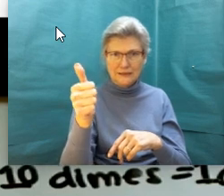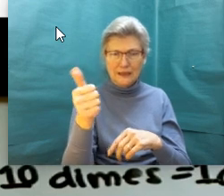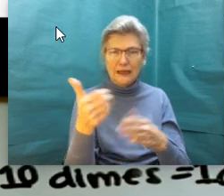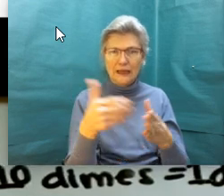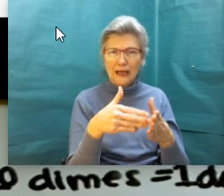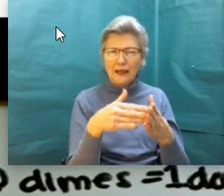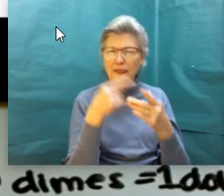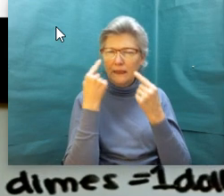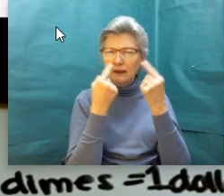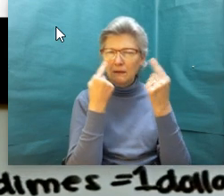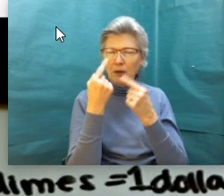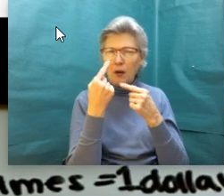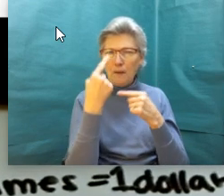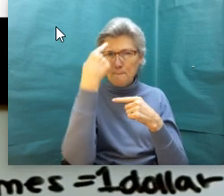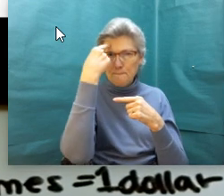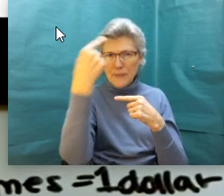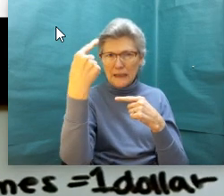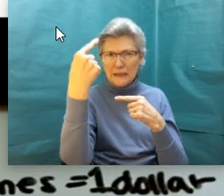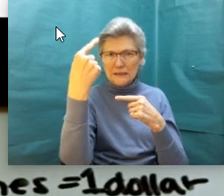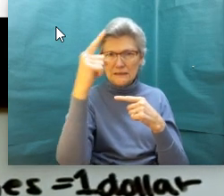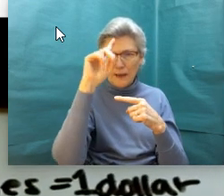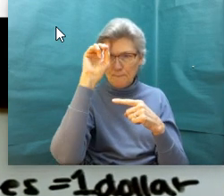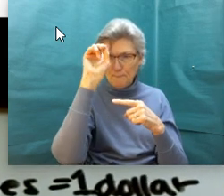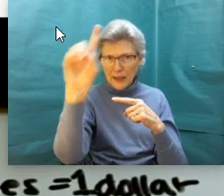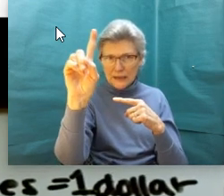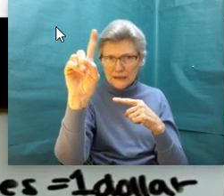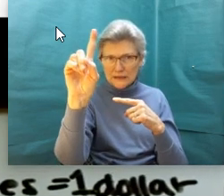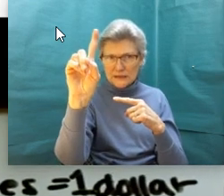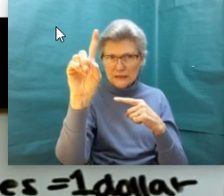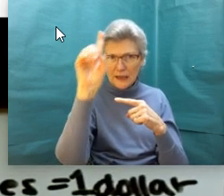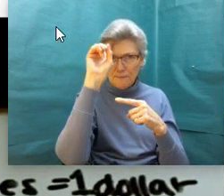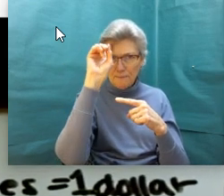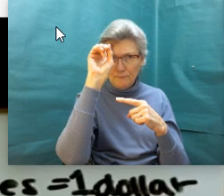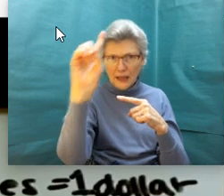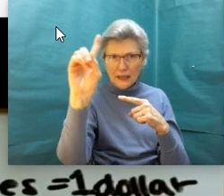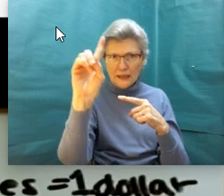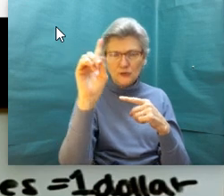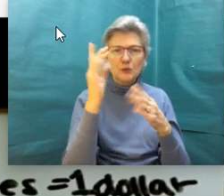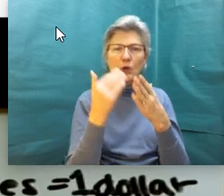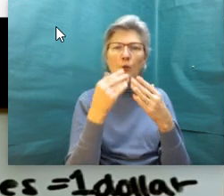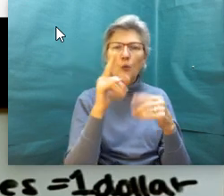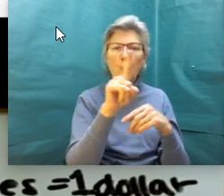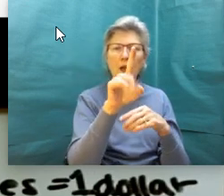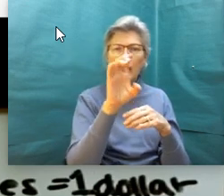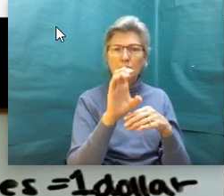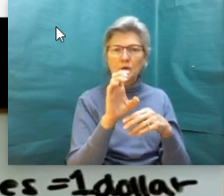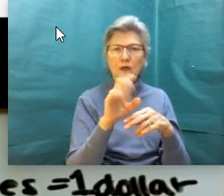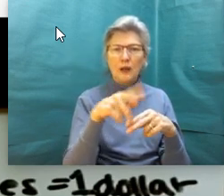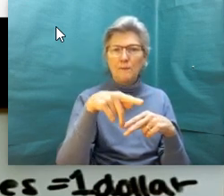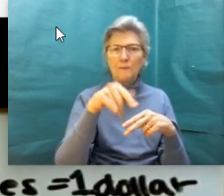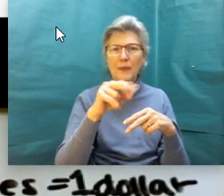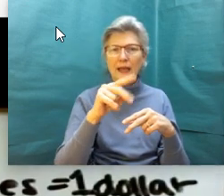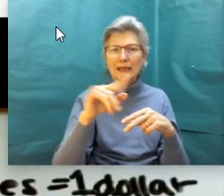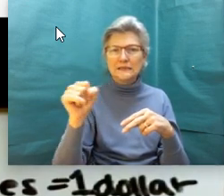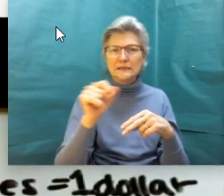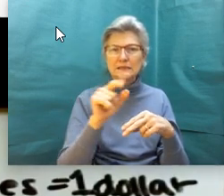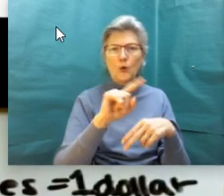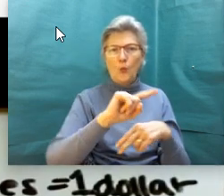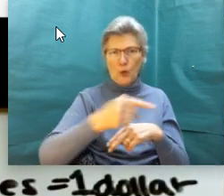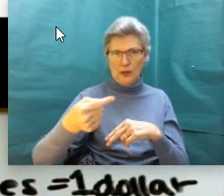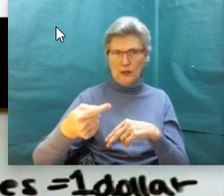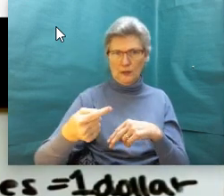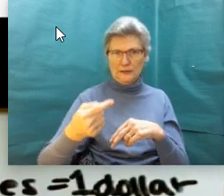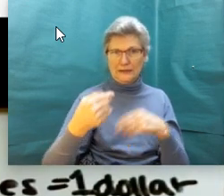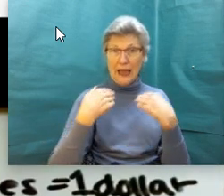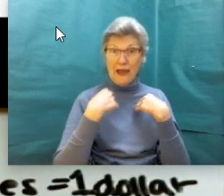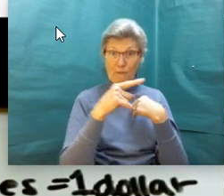Then let's think about pennies. As we move to pennies, we know that there are 100 pennies in $1. I have 100